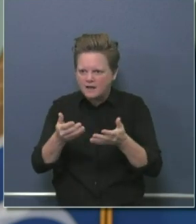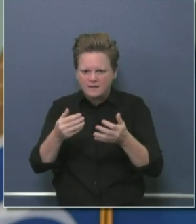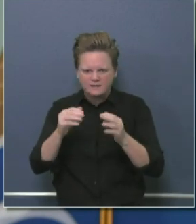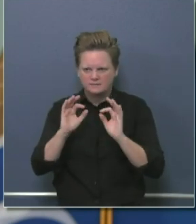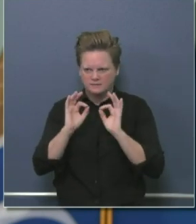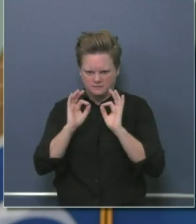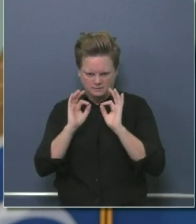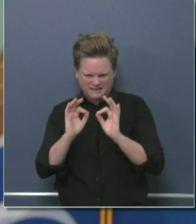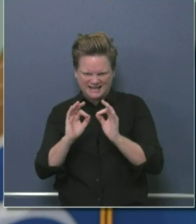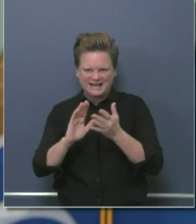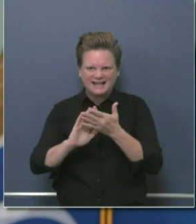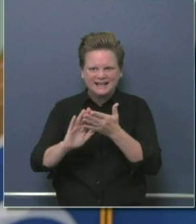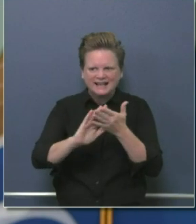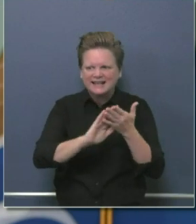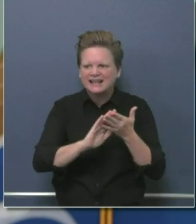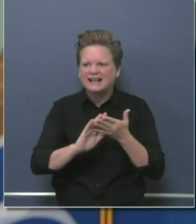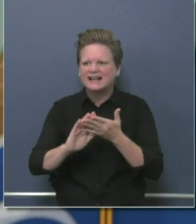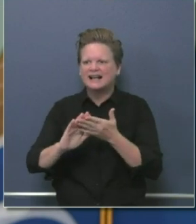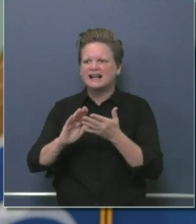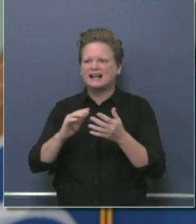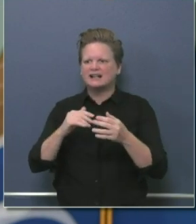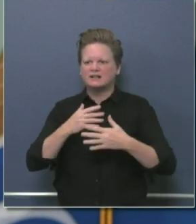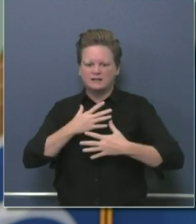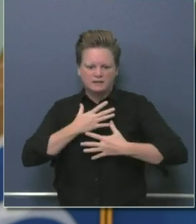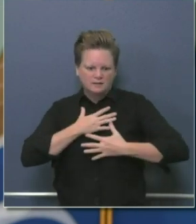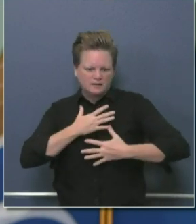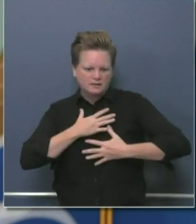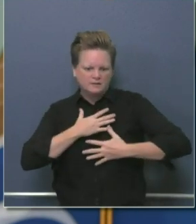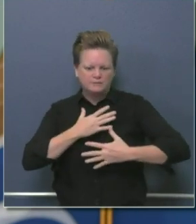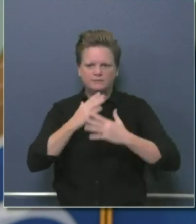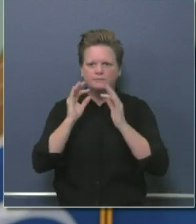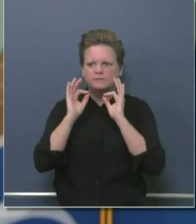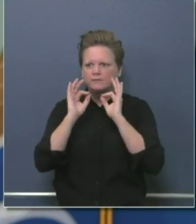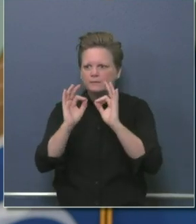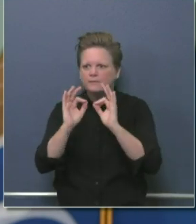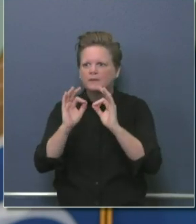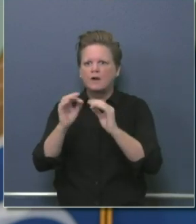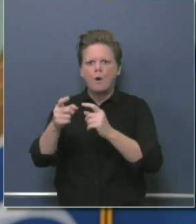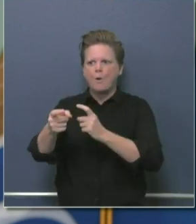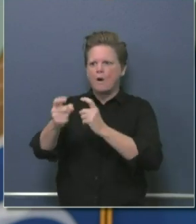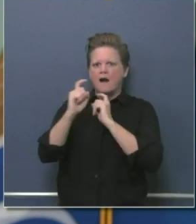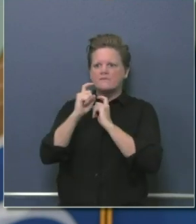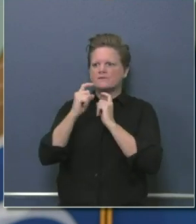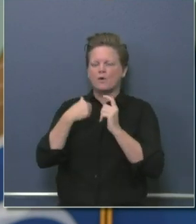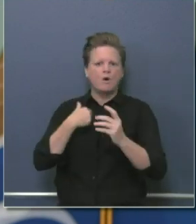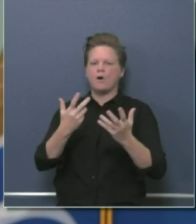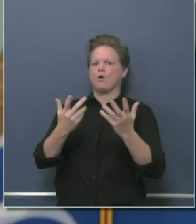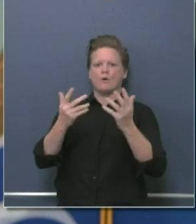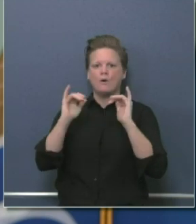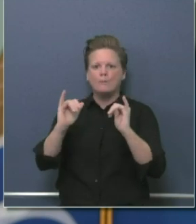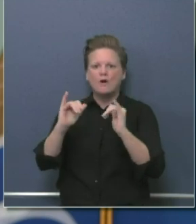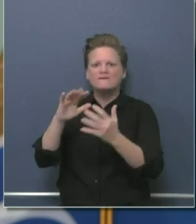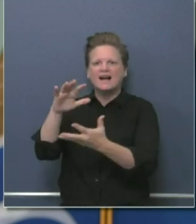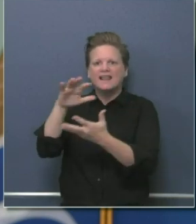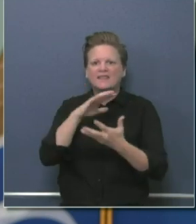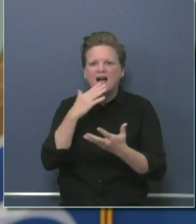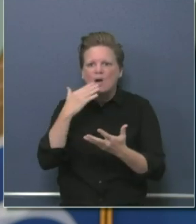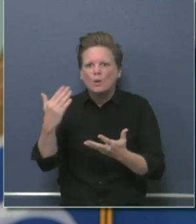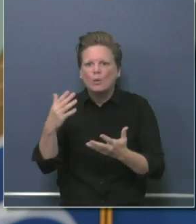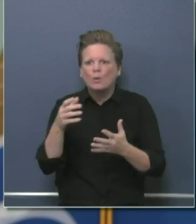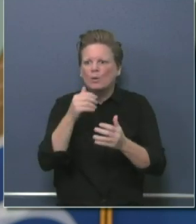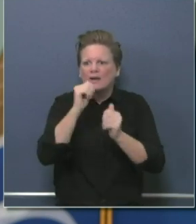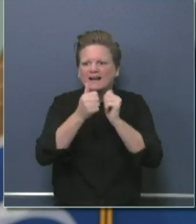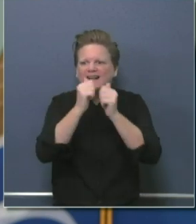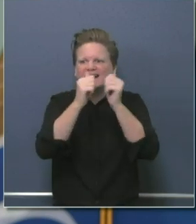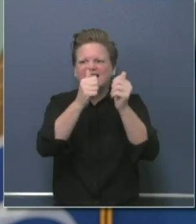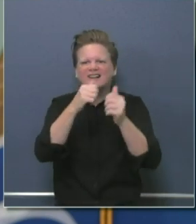sanitation, and the like to the state. We highlighted a number of those companies that actually are participating in